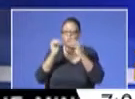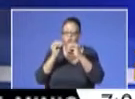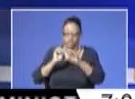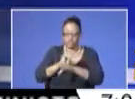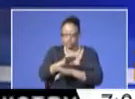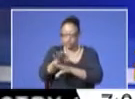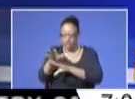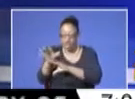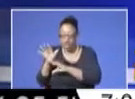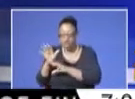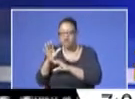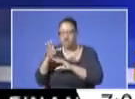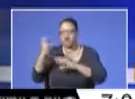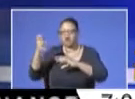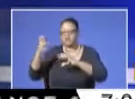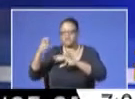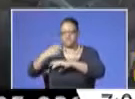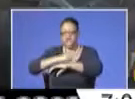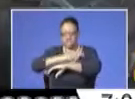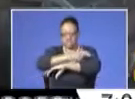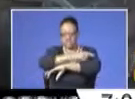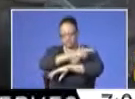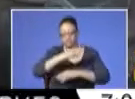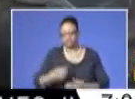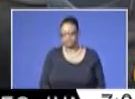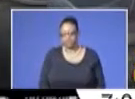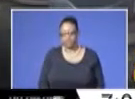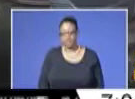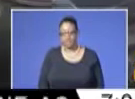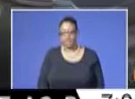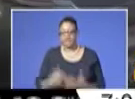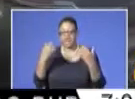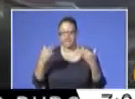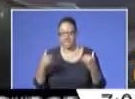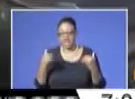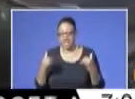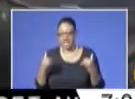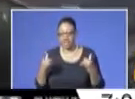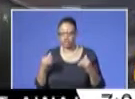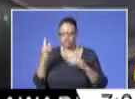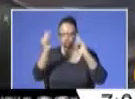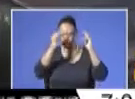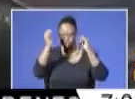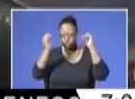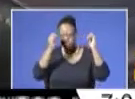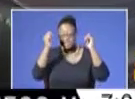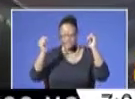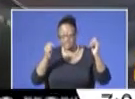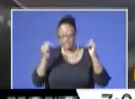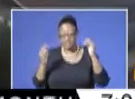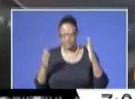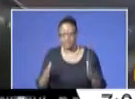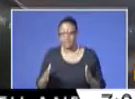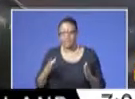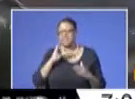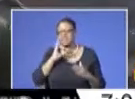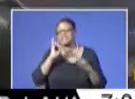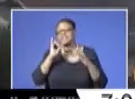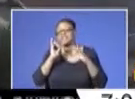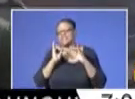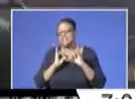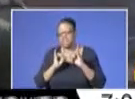Anthony Smith this update today. The relaunch of the country's prized tourism sector is officially underway, as